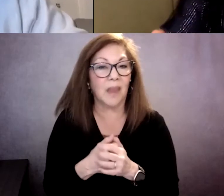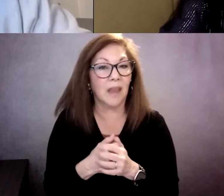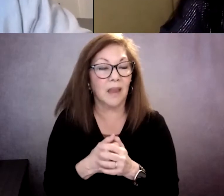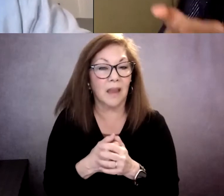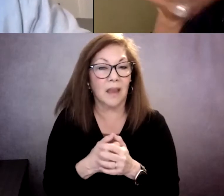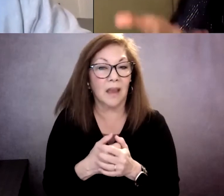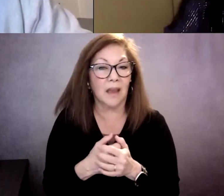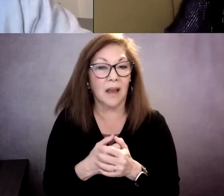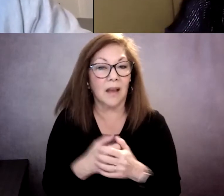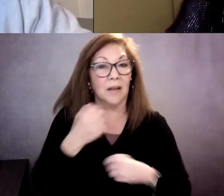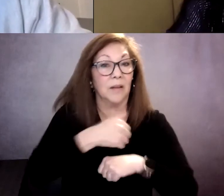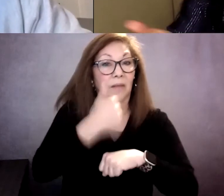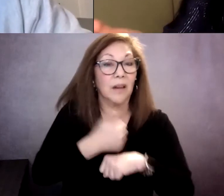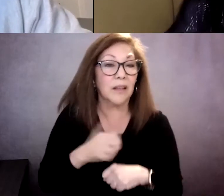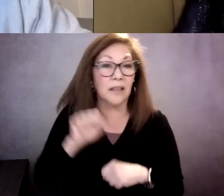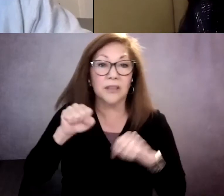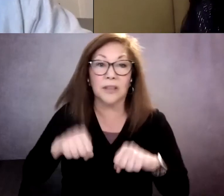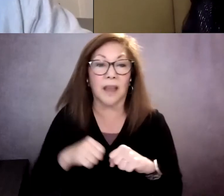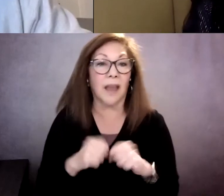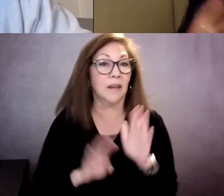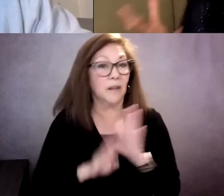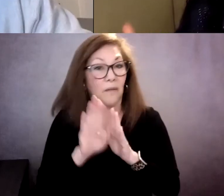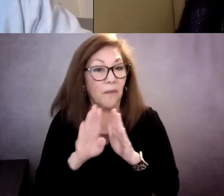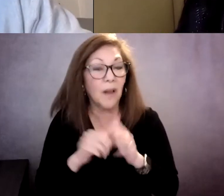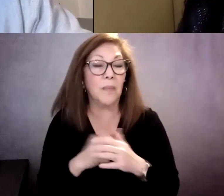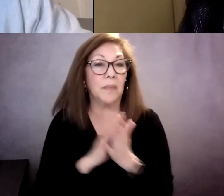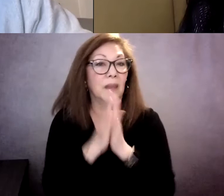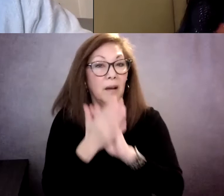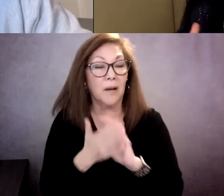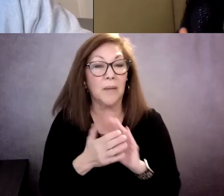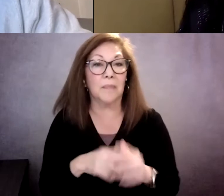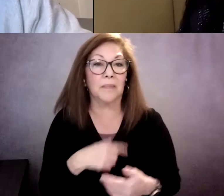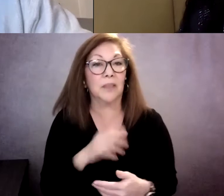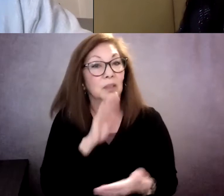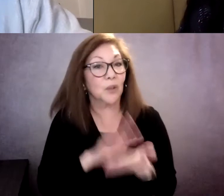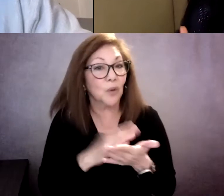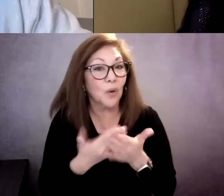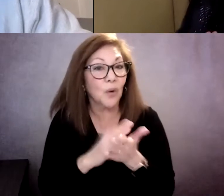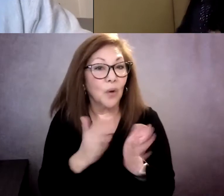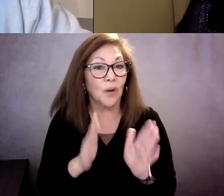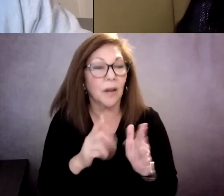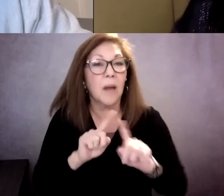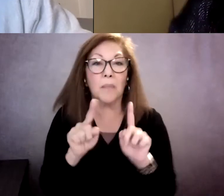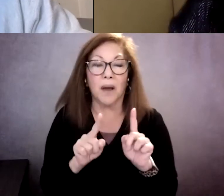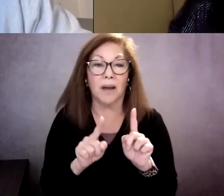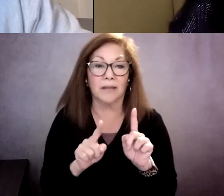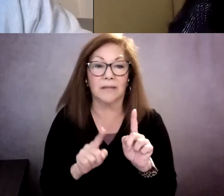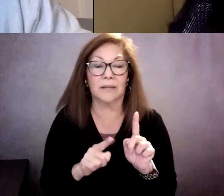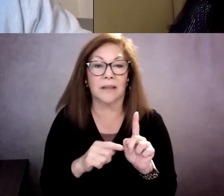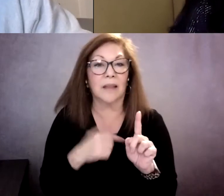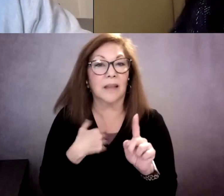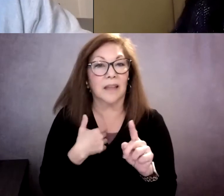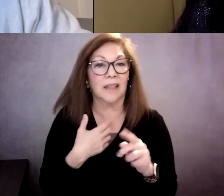foundation, that she can build upon, and then, and become this cook. But really, it seemed to have